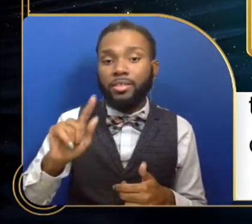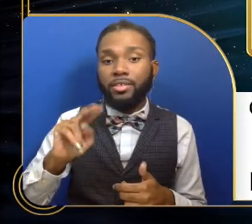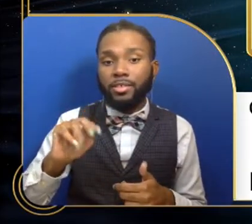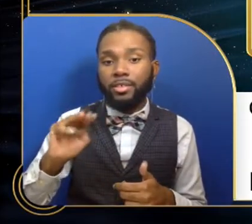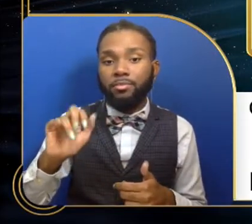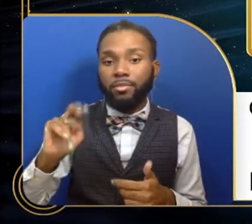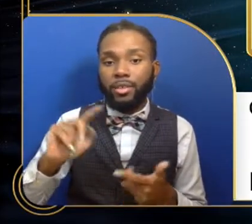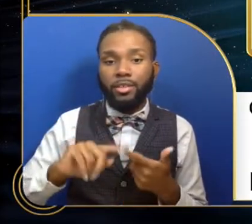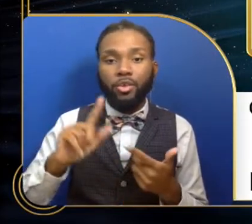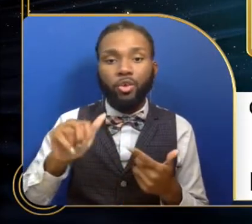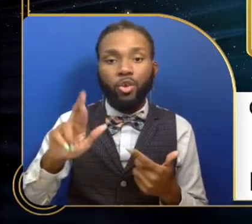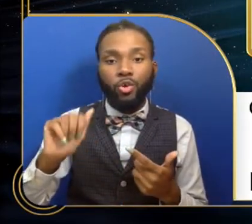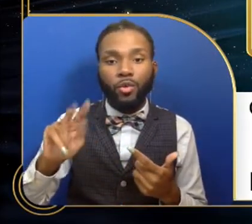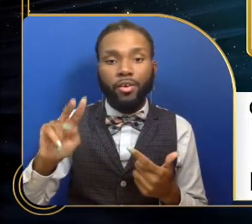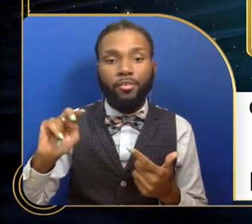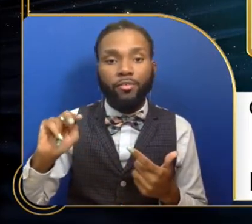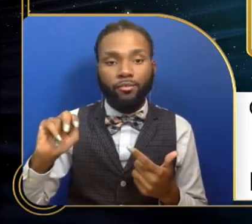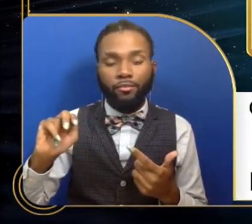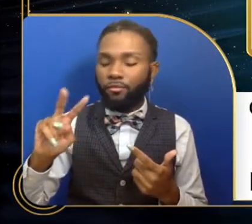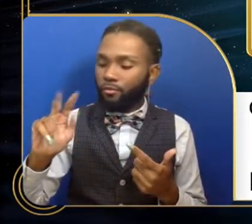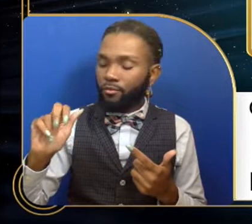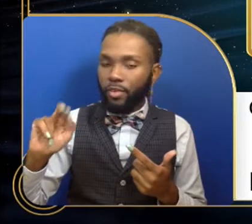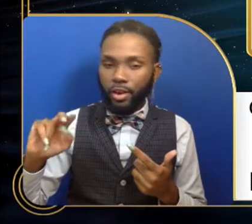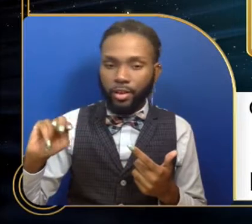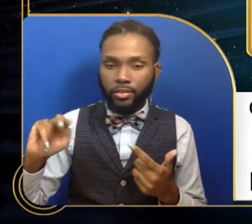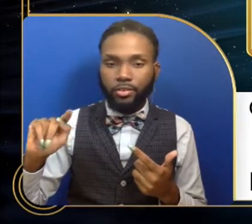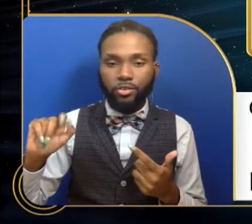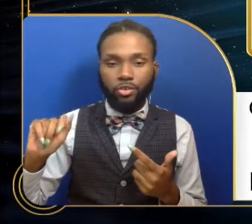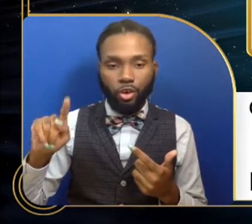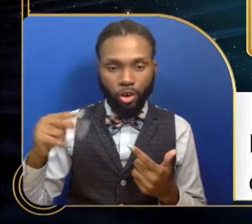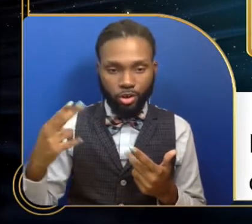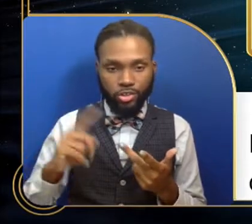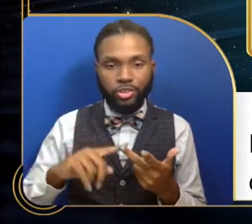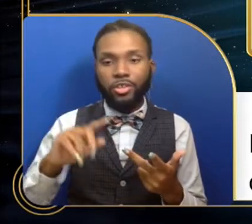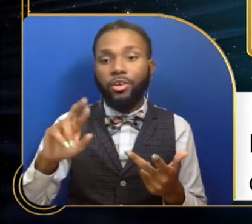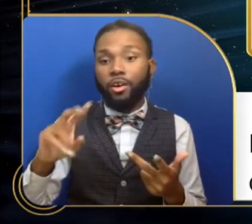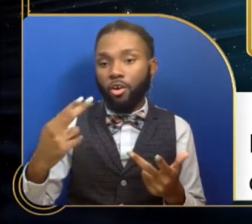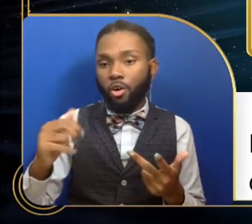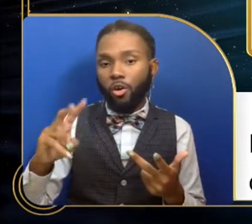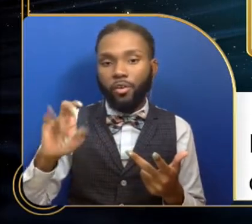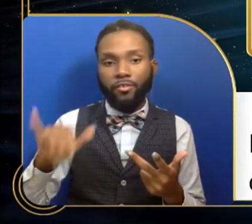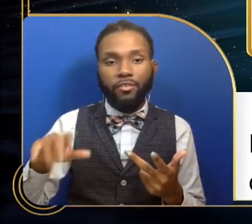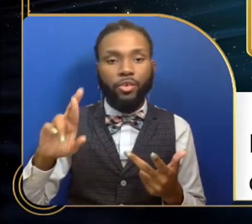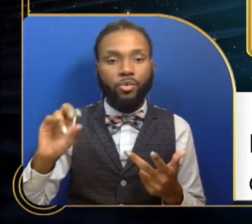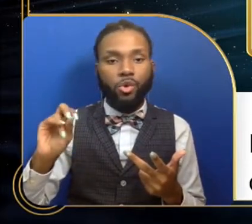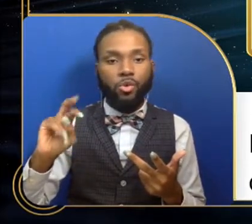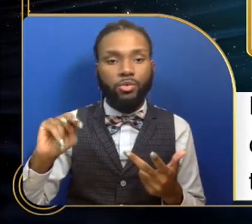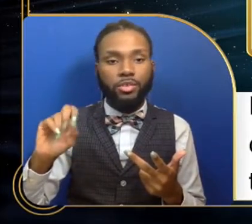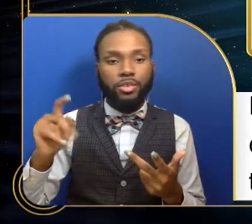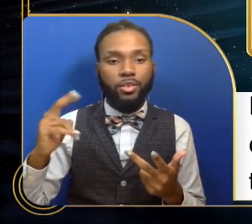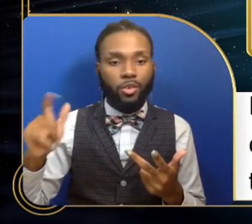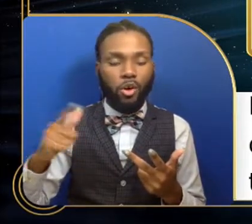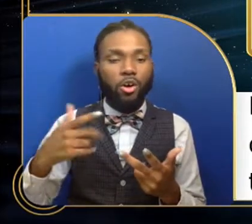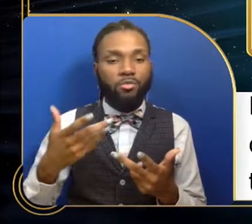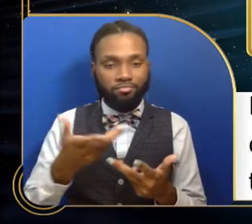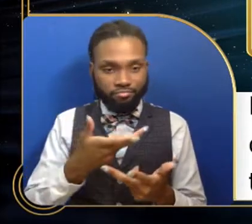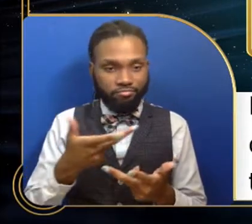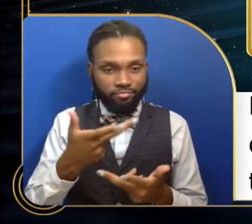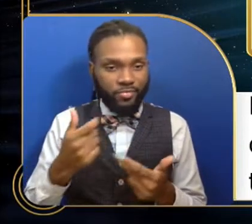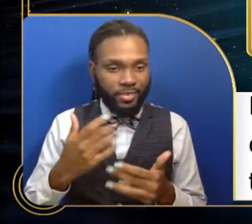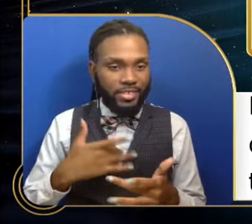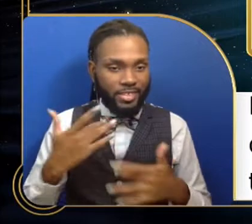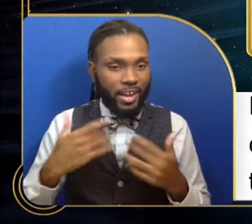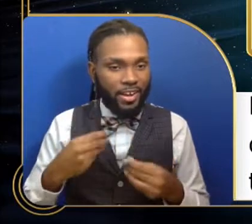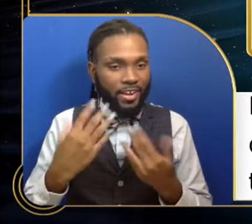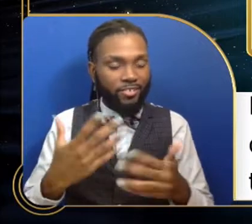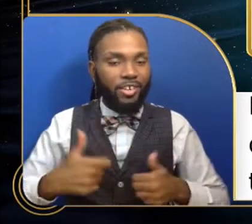are grateful for all that you have done, and we are honored to present you with these Lifetime Advocacy Awards. And Sally, we